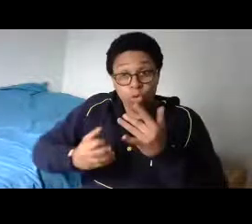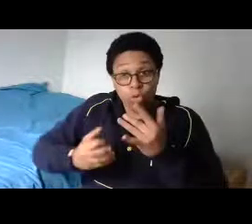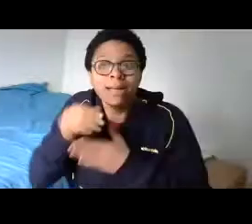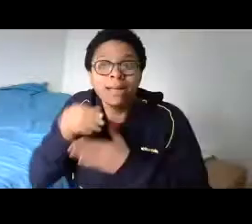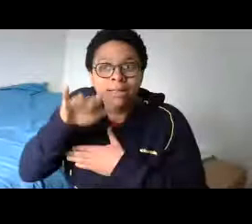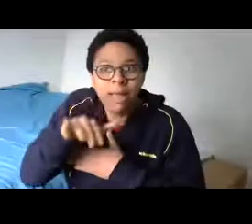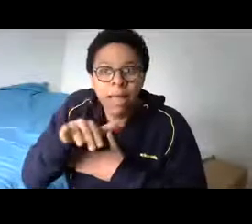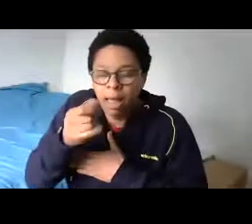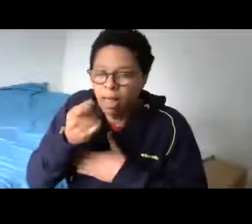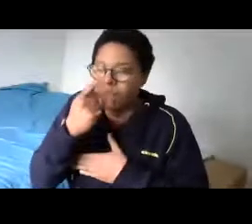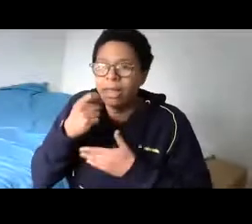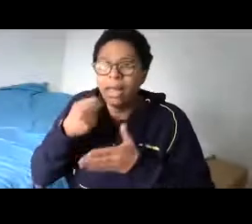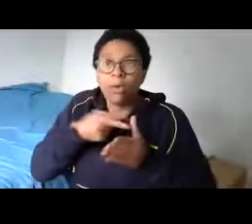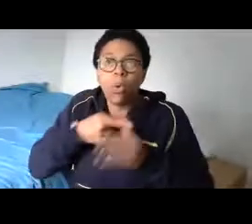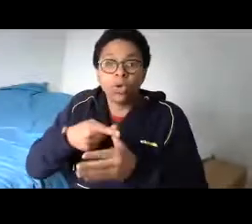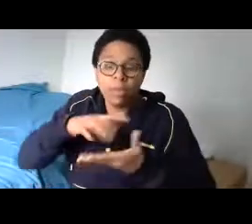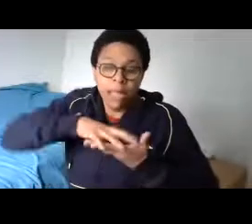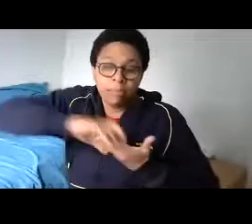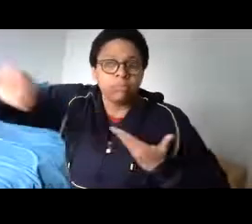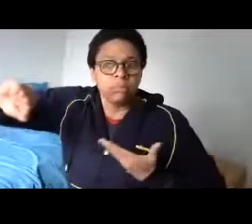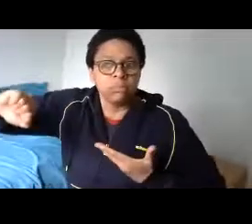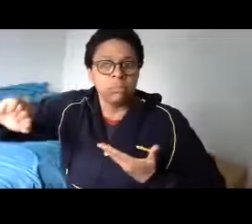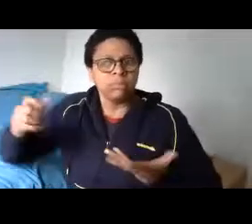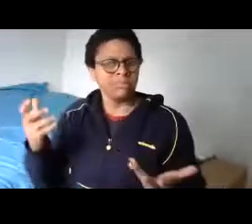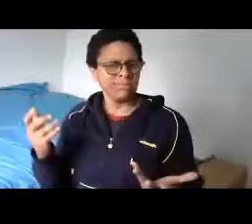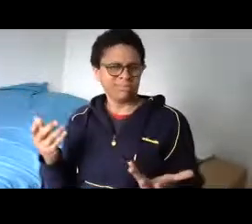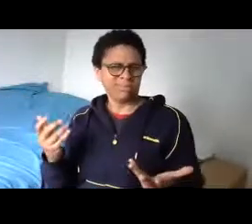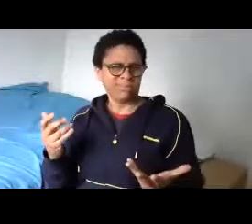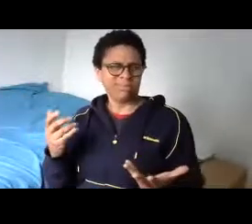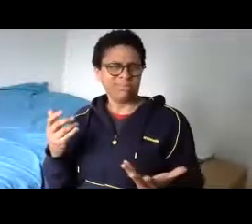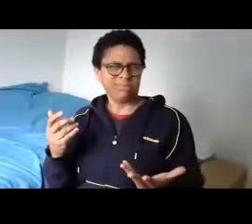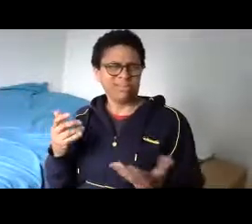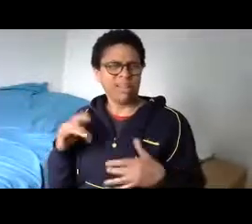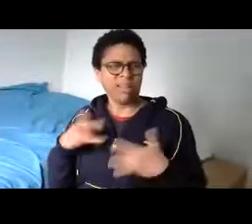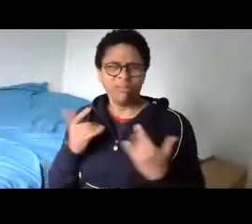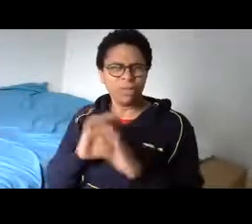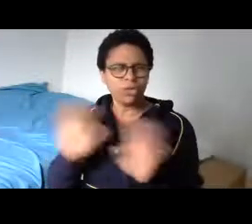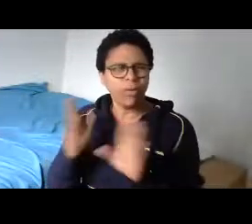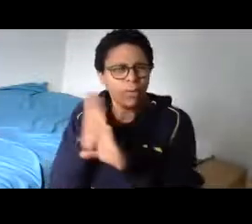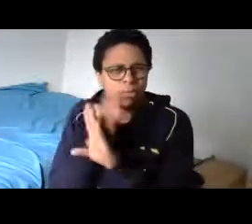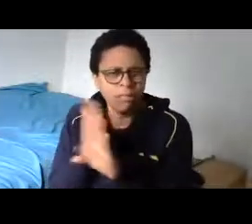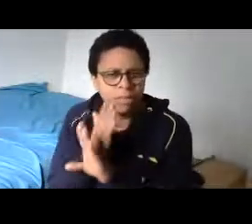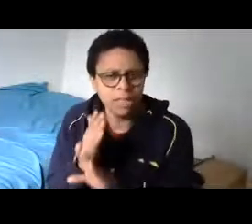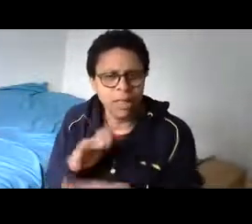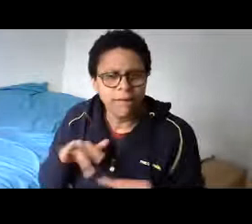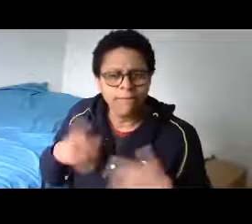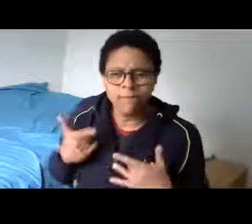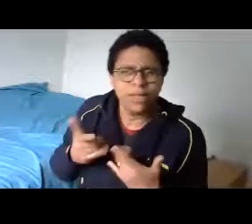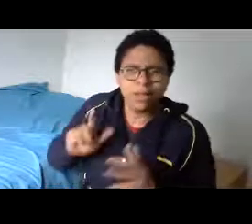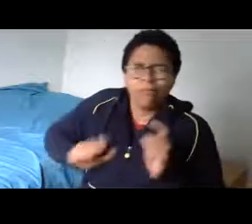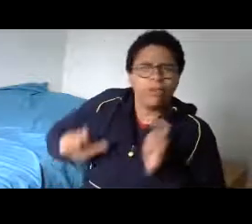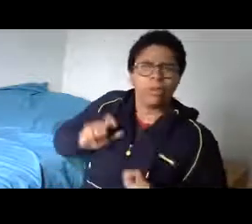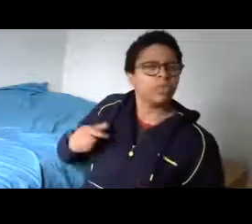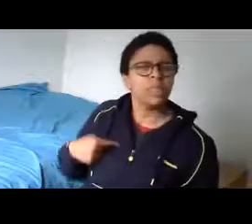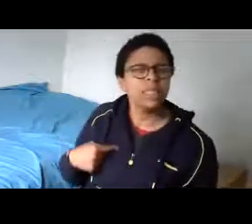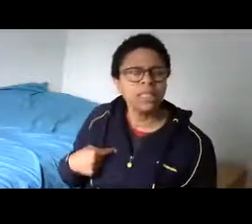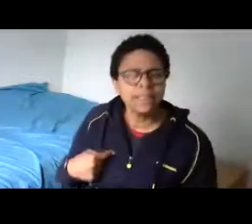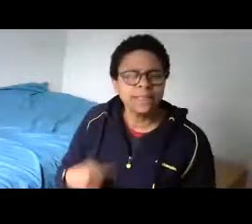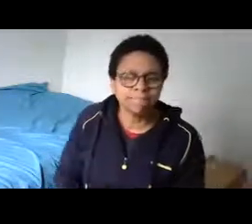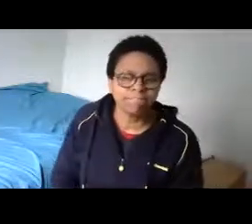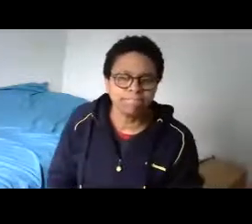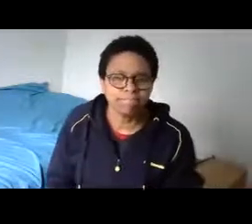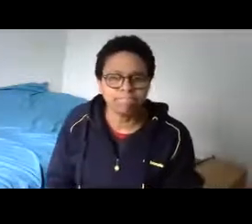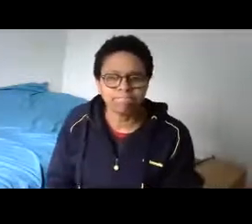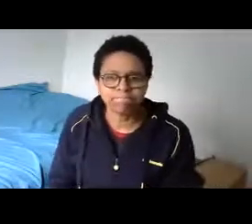see what am I doing with the money, and kind of when I'm spending it, just, yeah, for example, for me, it makes me really